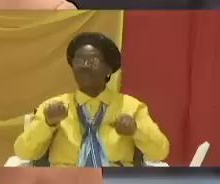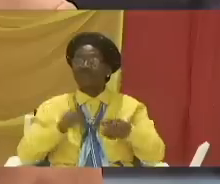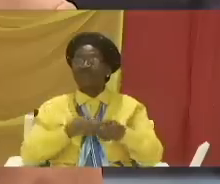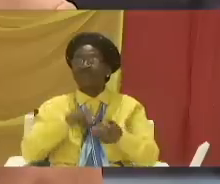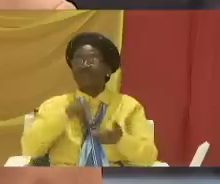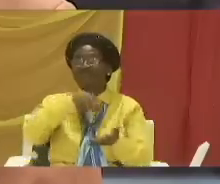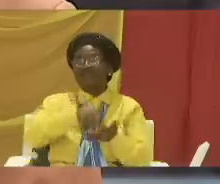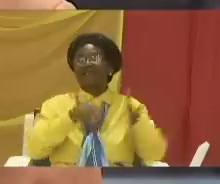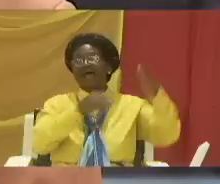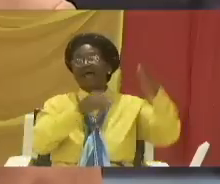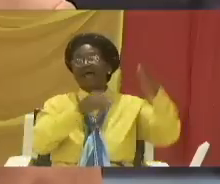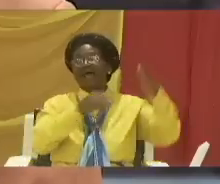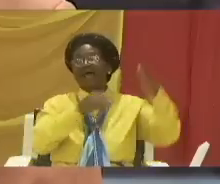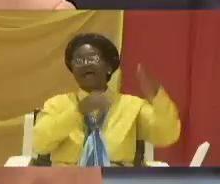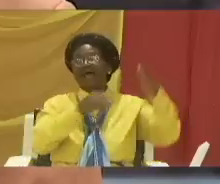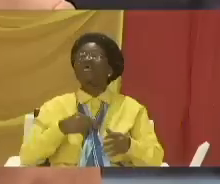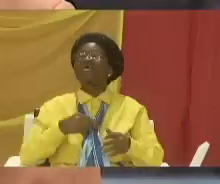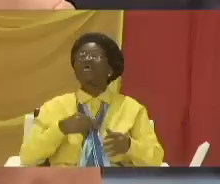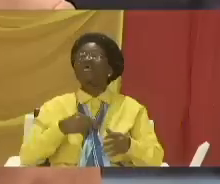From the enemy.